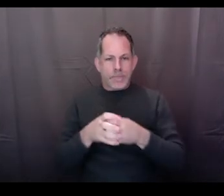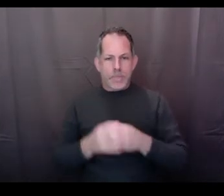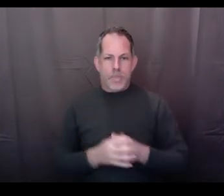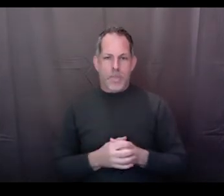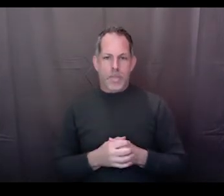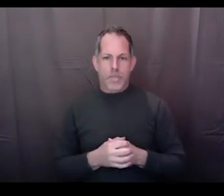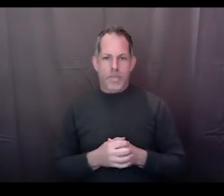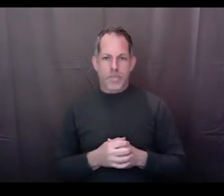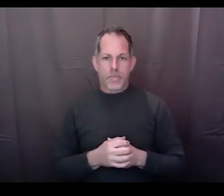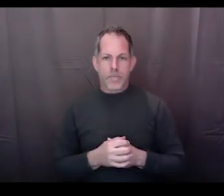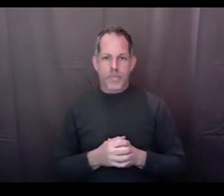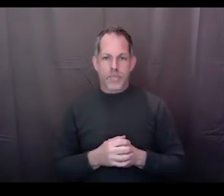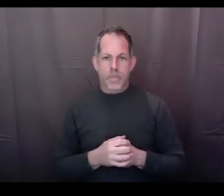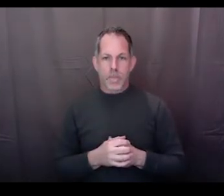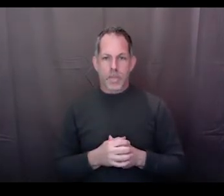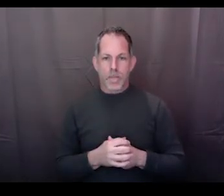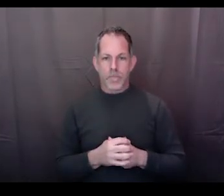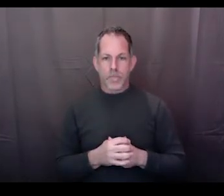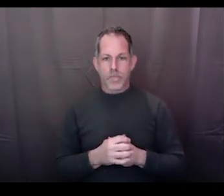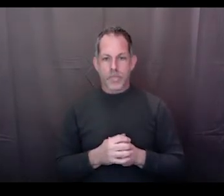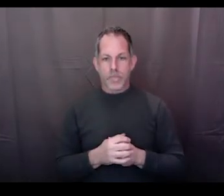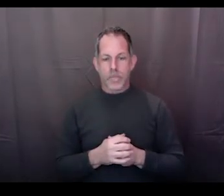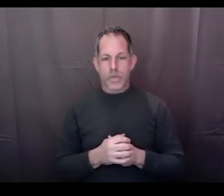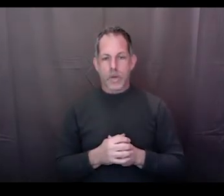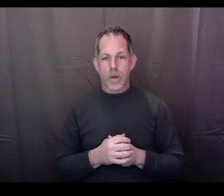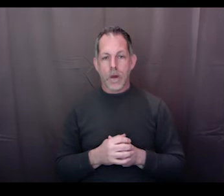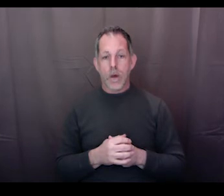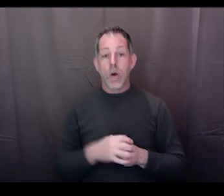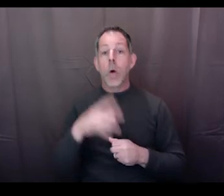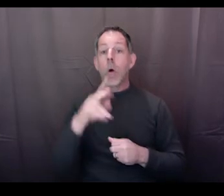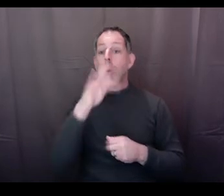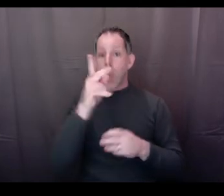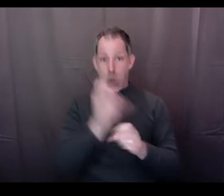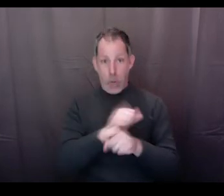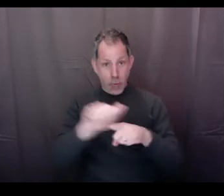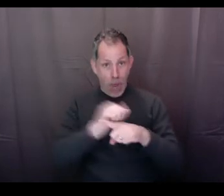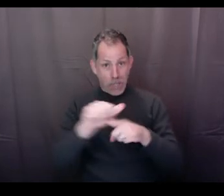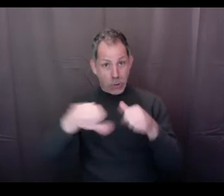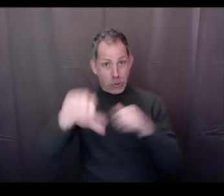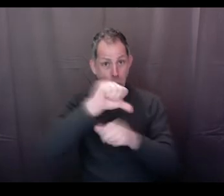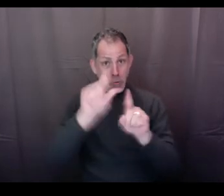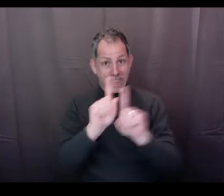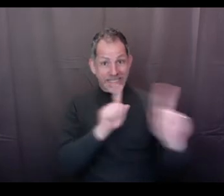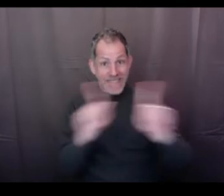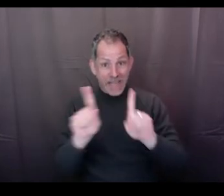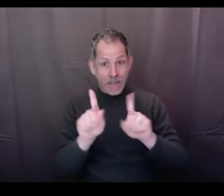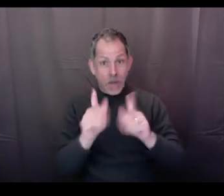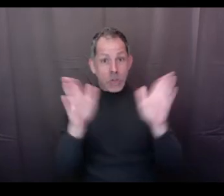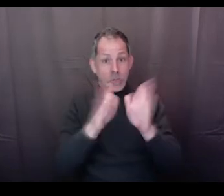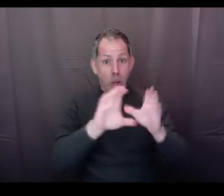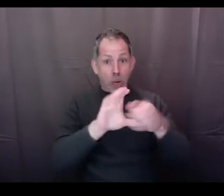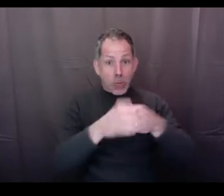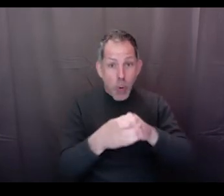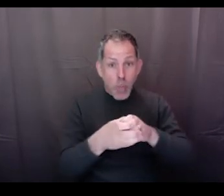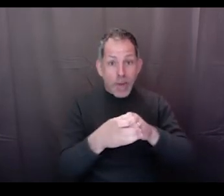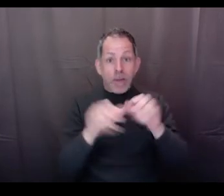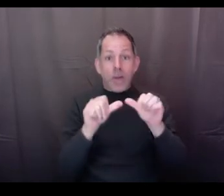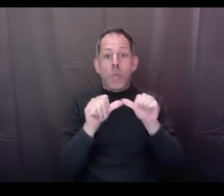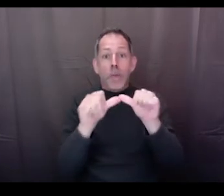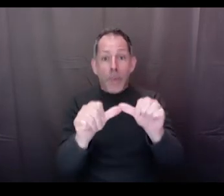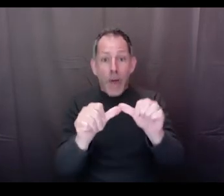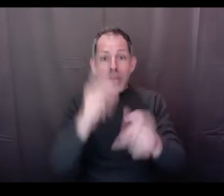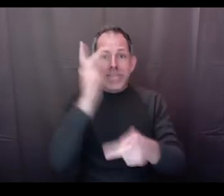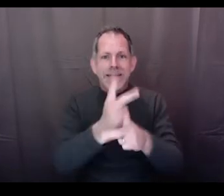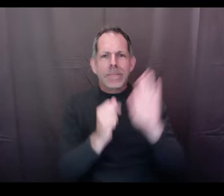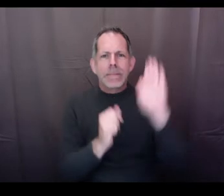bodes better for success as we unlayer our social distancing efforts, and it makes the contact investigation efforts